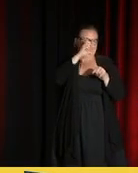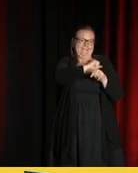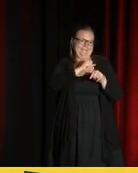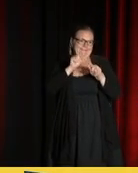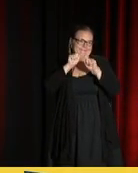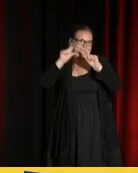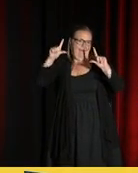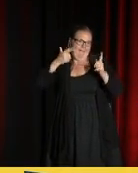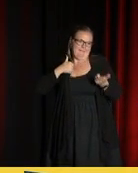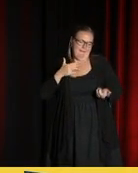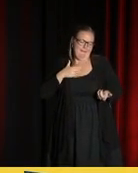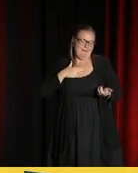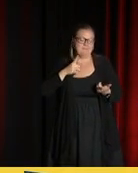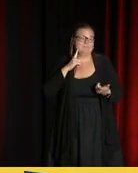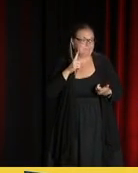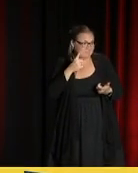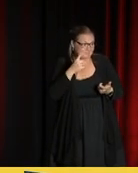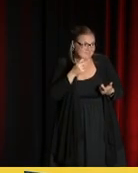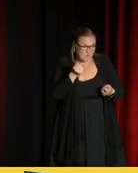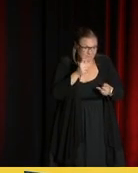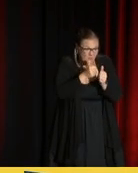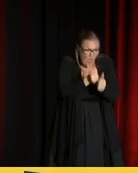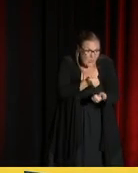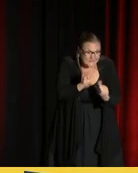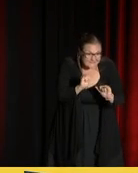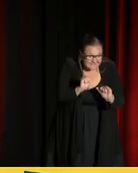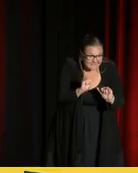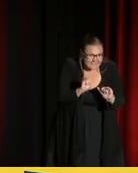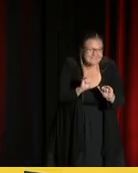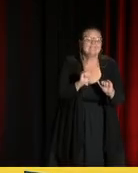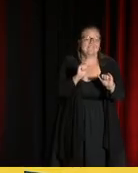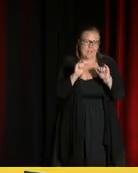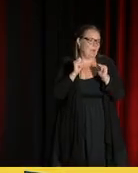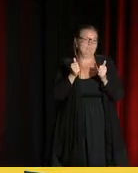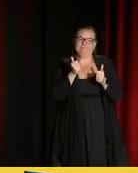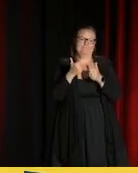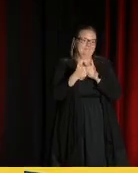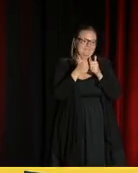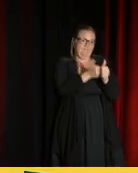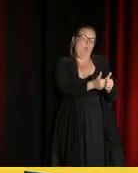guys are rolling with me, right? All right, keep rolling with me.